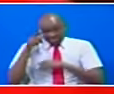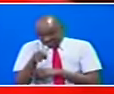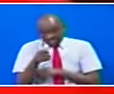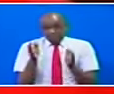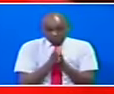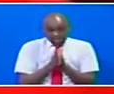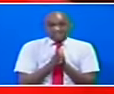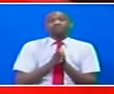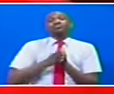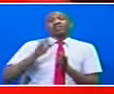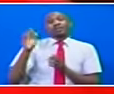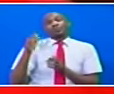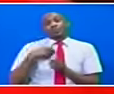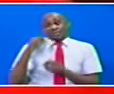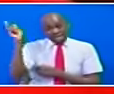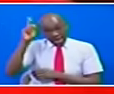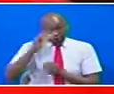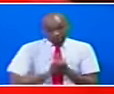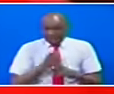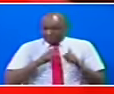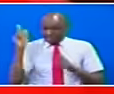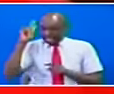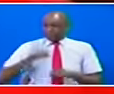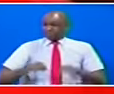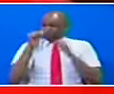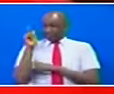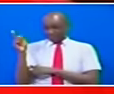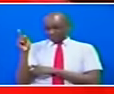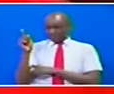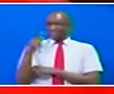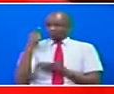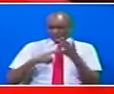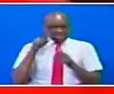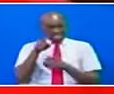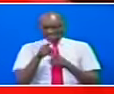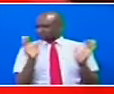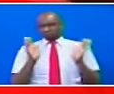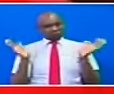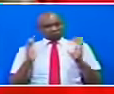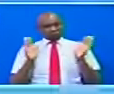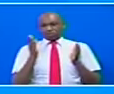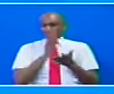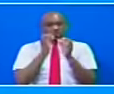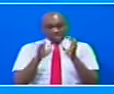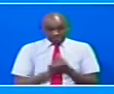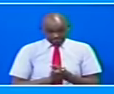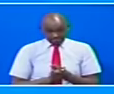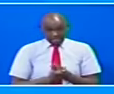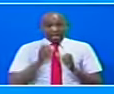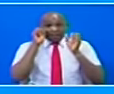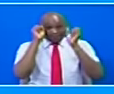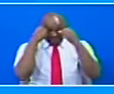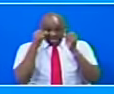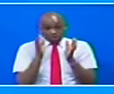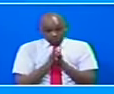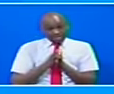and the KANU Party. But KANU Chairman Gideon Moi has denied such claims. Martha Karua of NARC